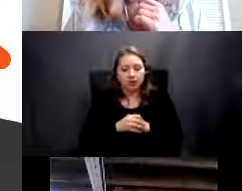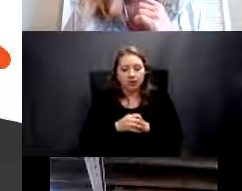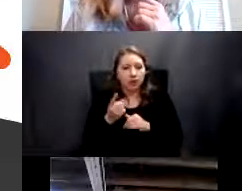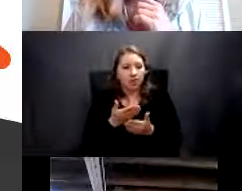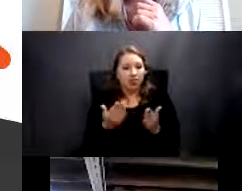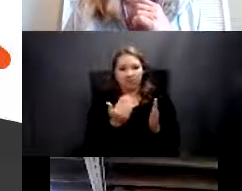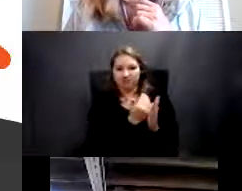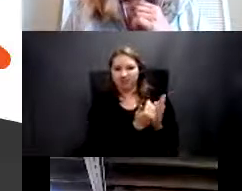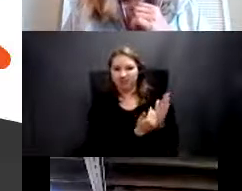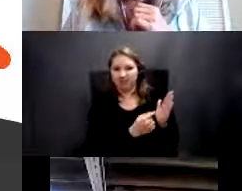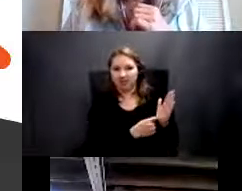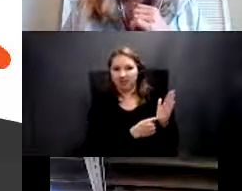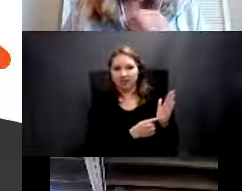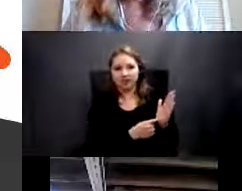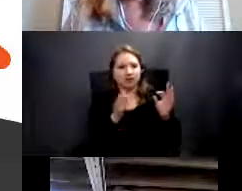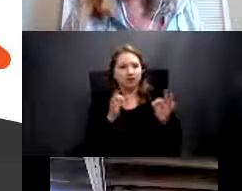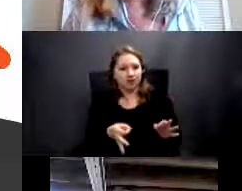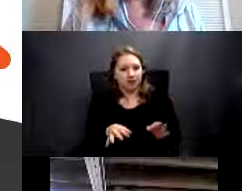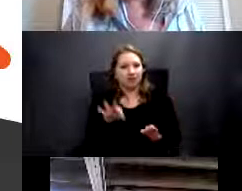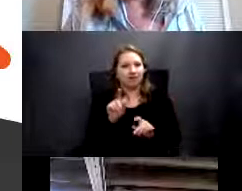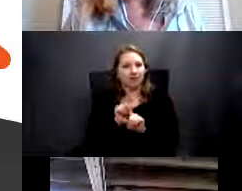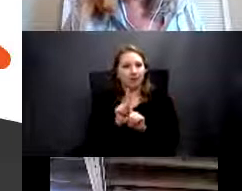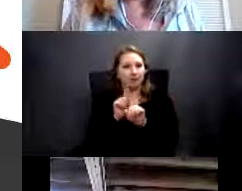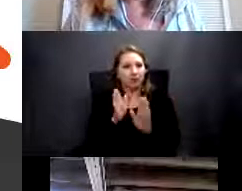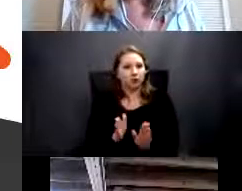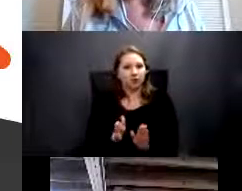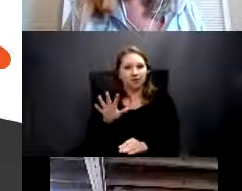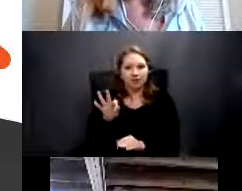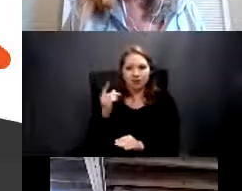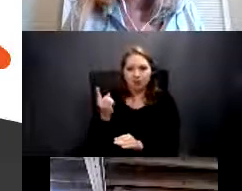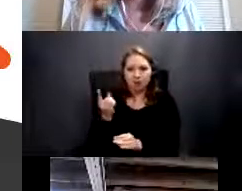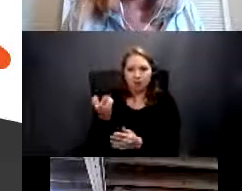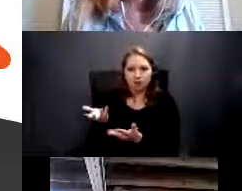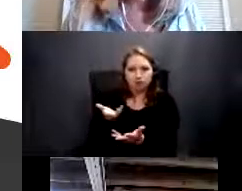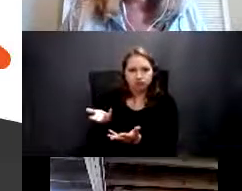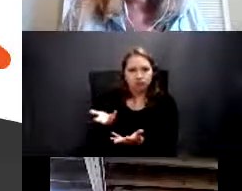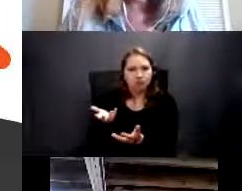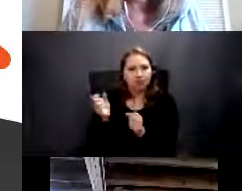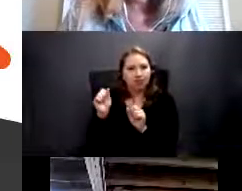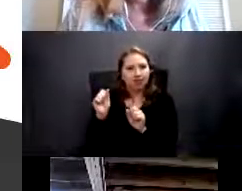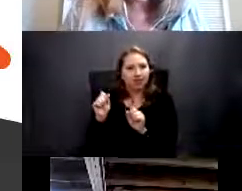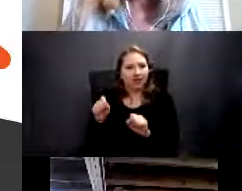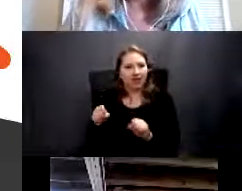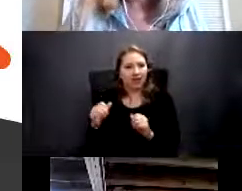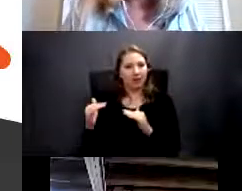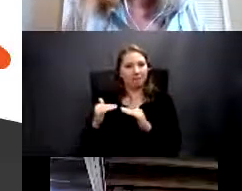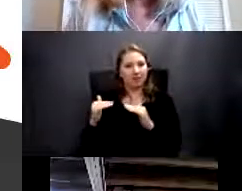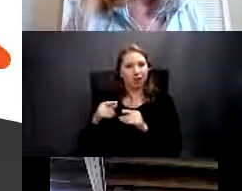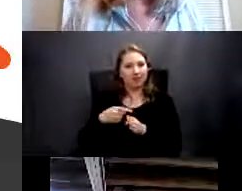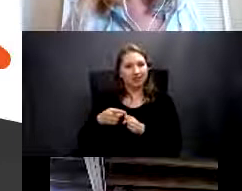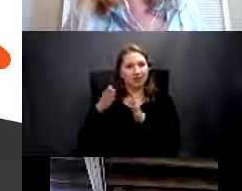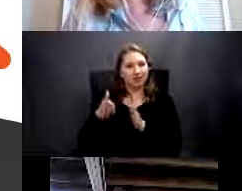the list is definitely find a mentor or someone that can, a peer specialist mentor. How about